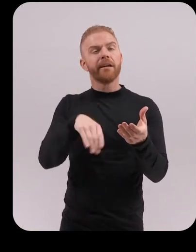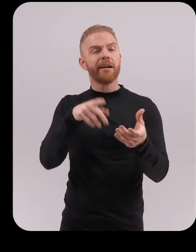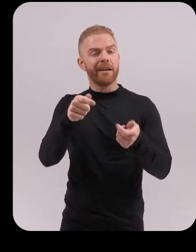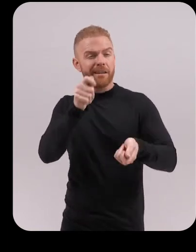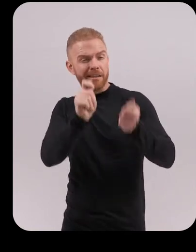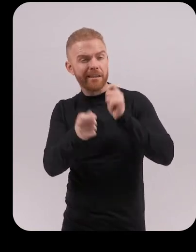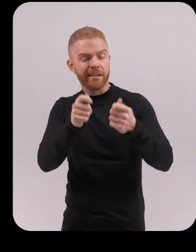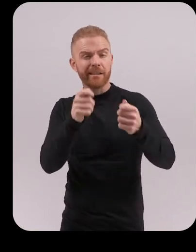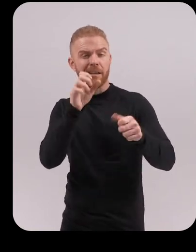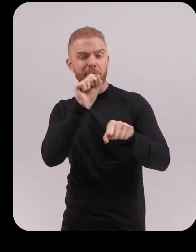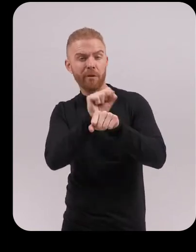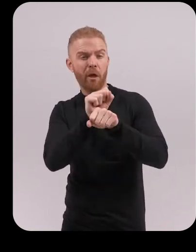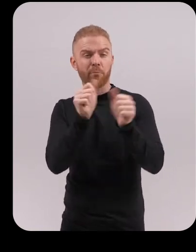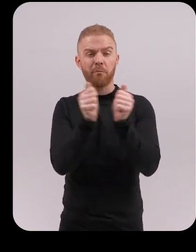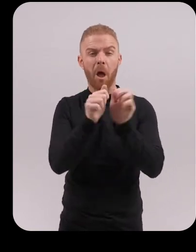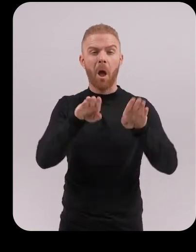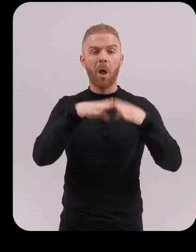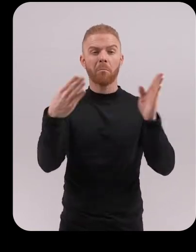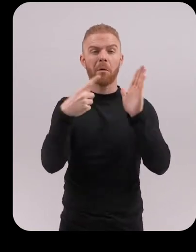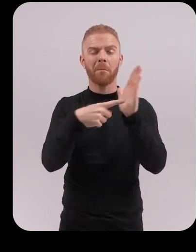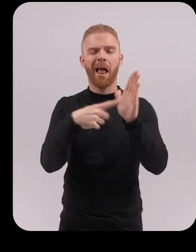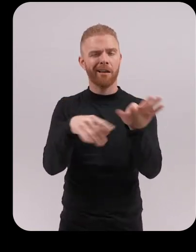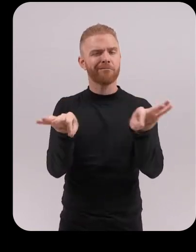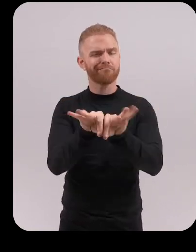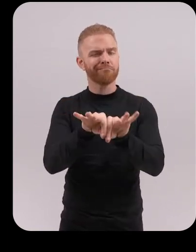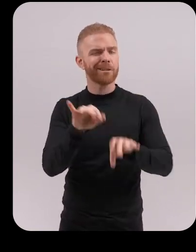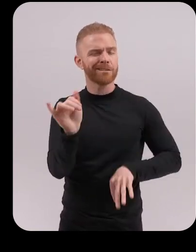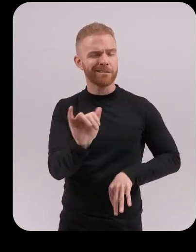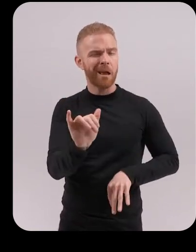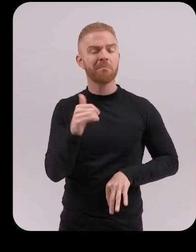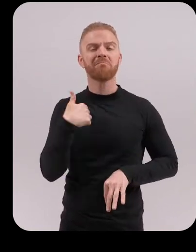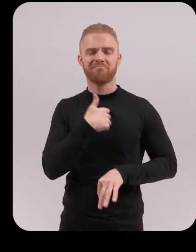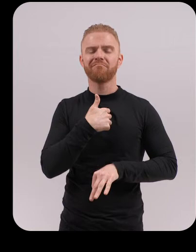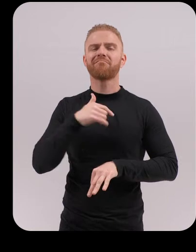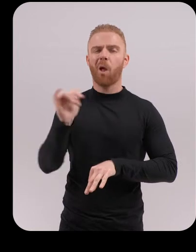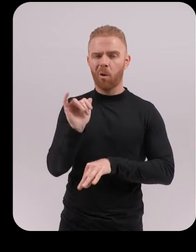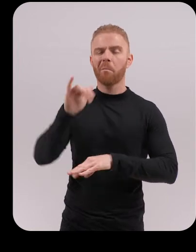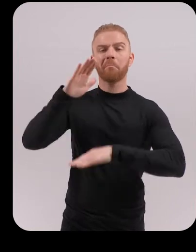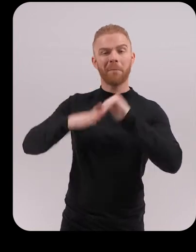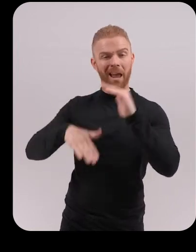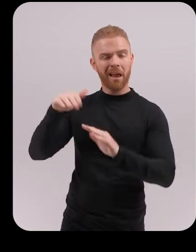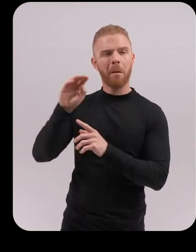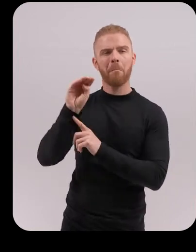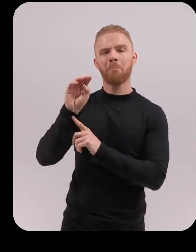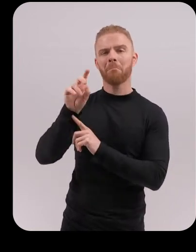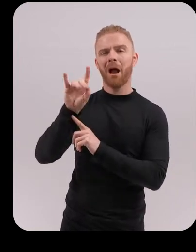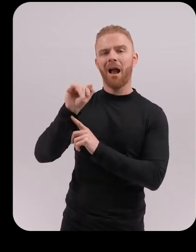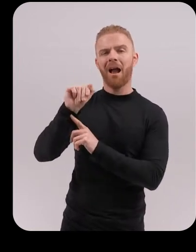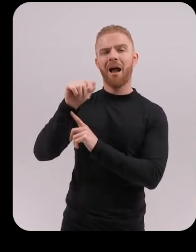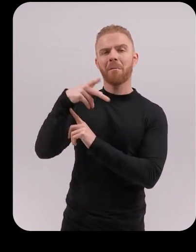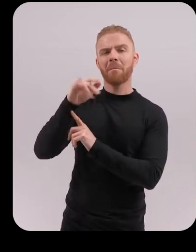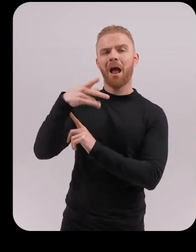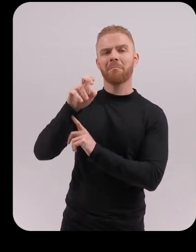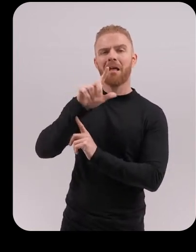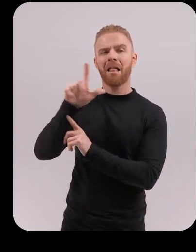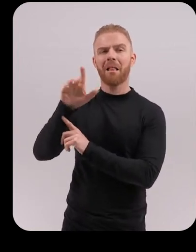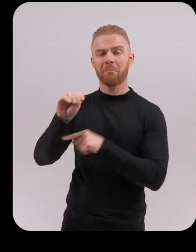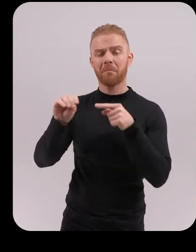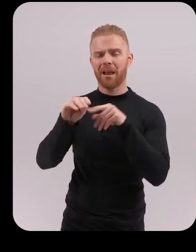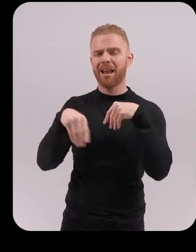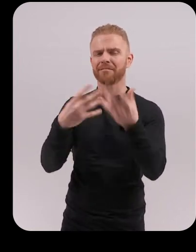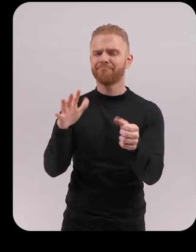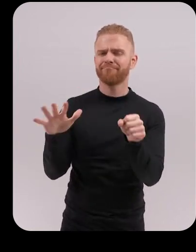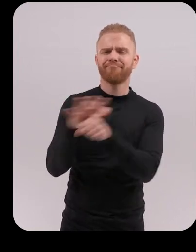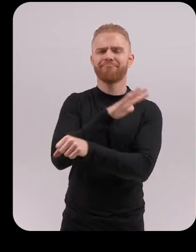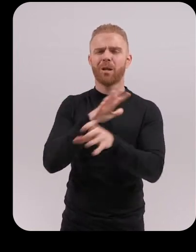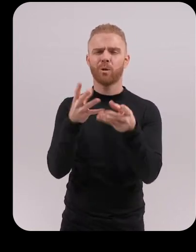to customize and work with open models is important too. So we also built MediaPipe LLM to give you